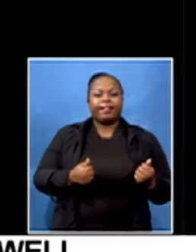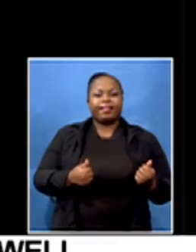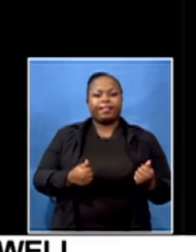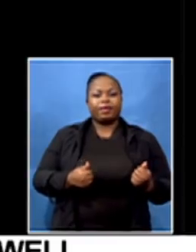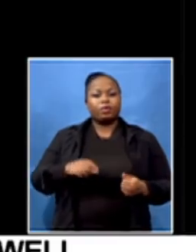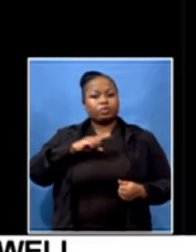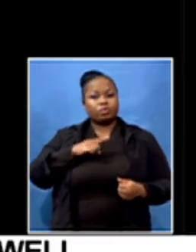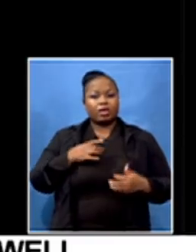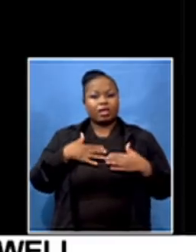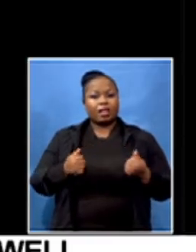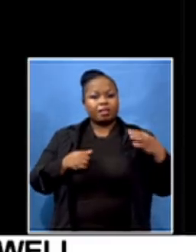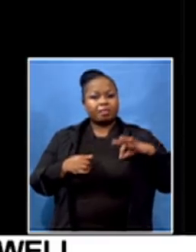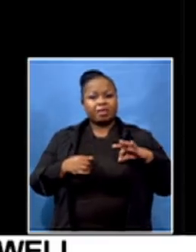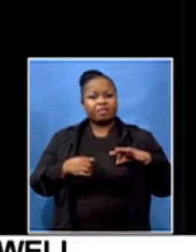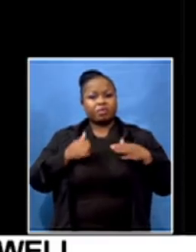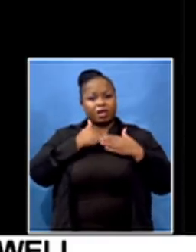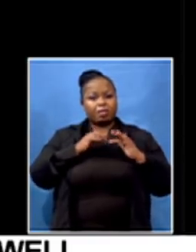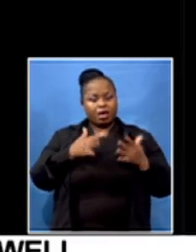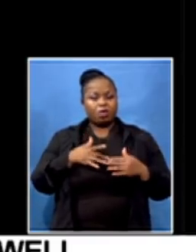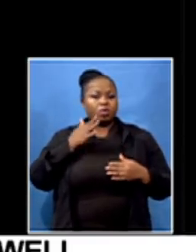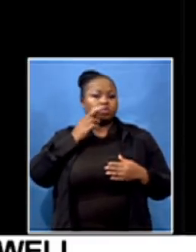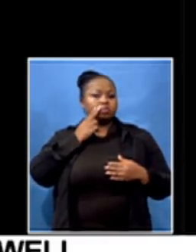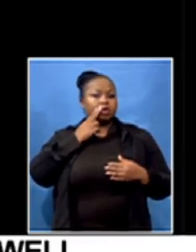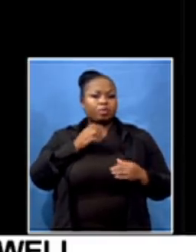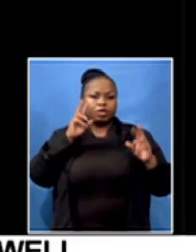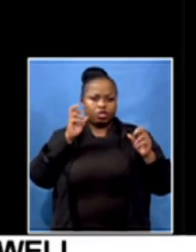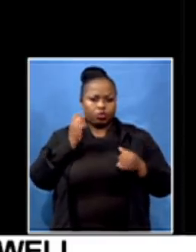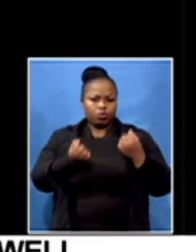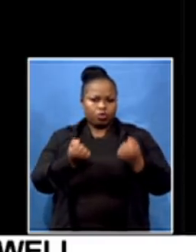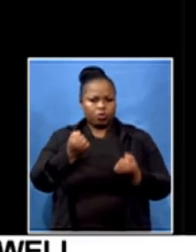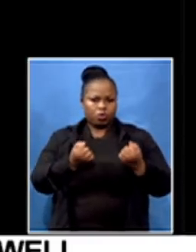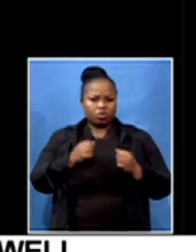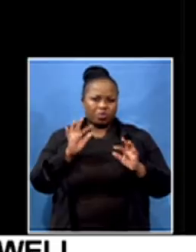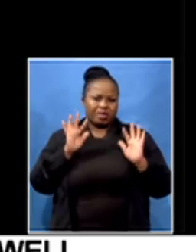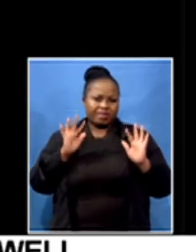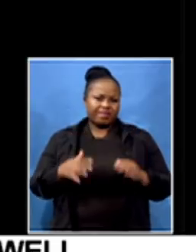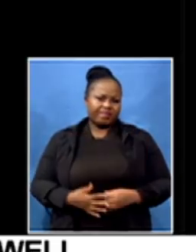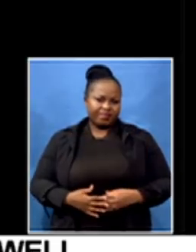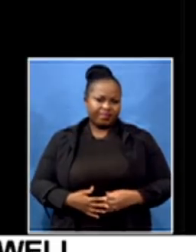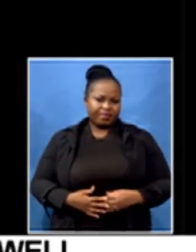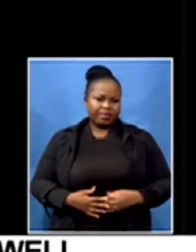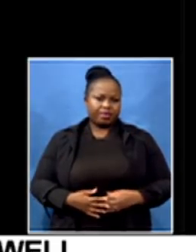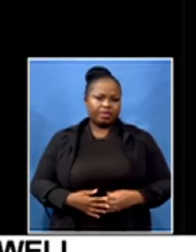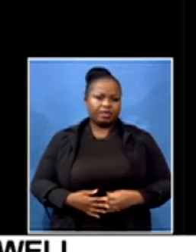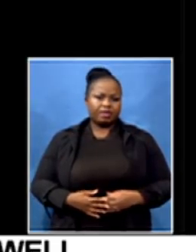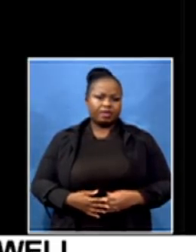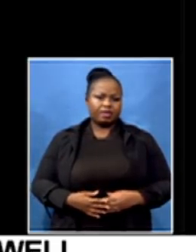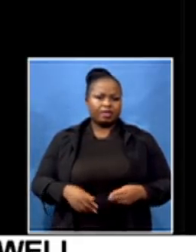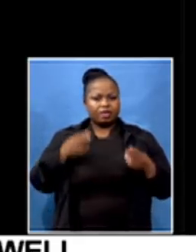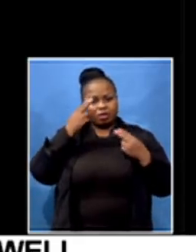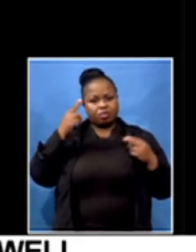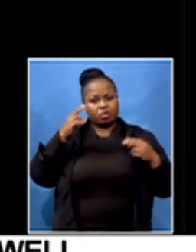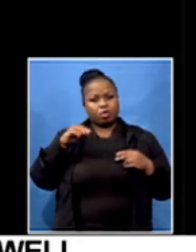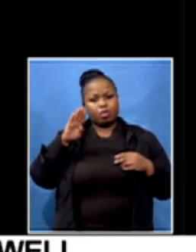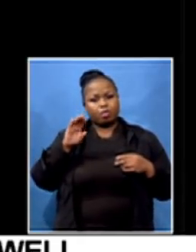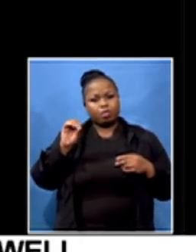health benefit from smoking. The matter is in court, and so we'll leave it at that. The Honorable Boshoff raised the